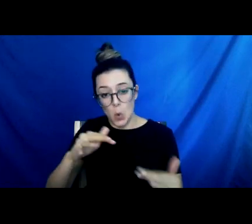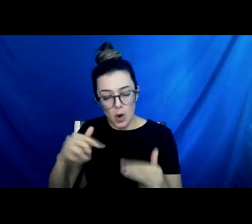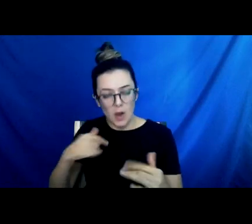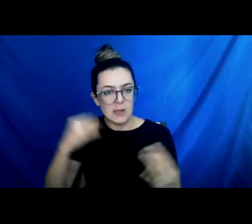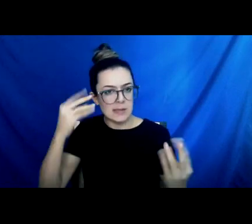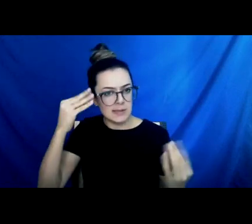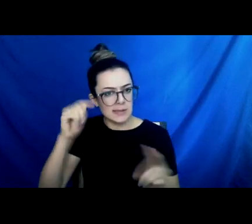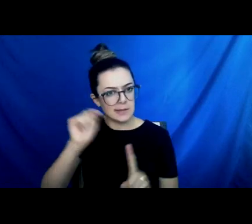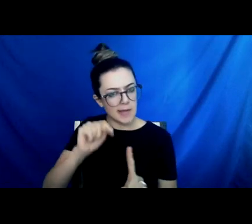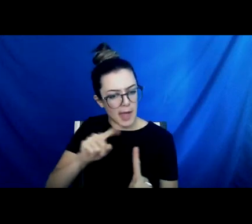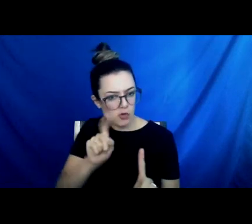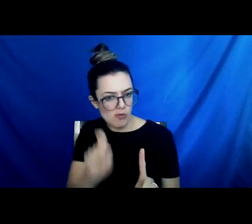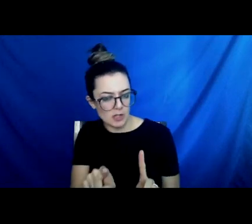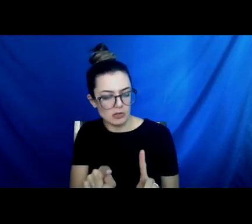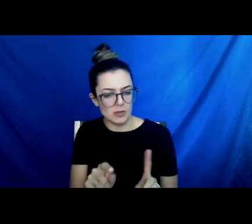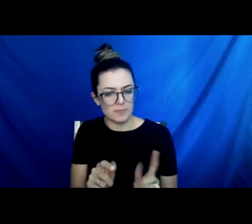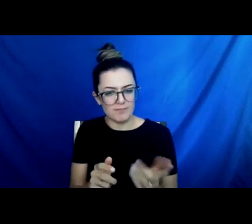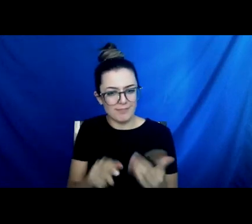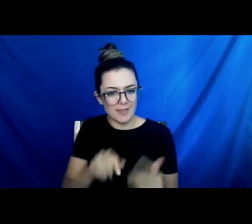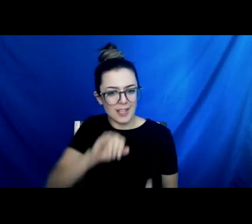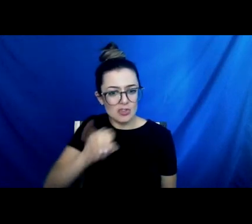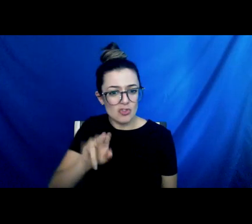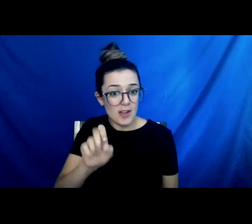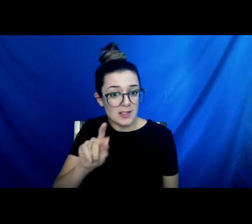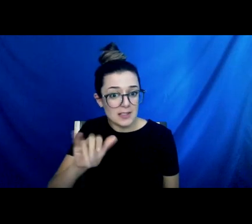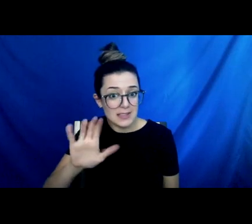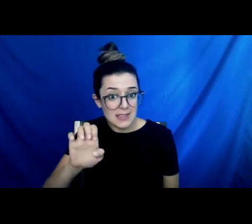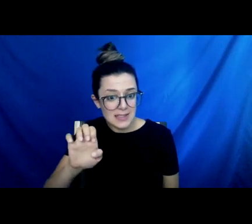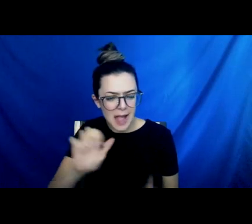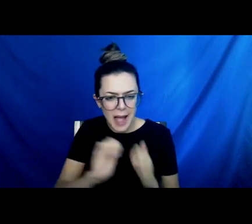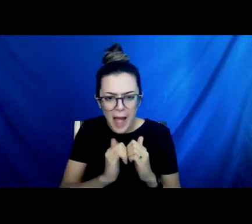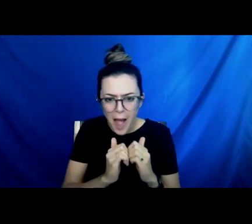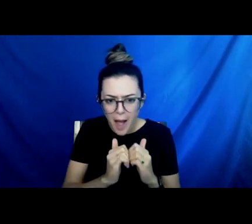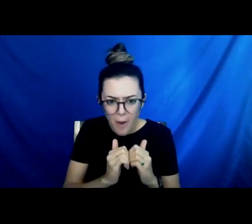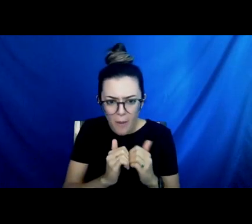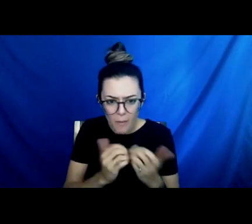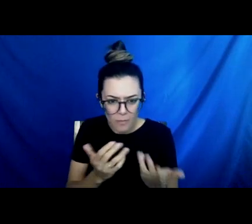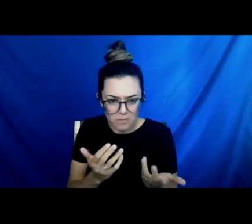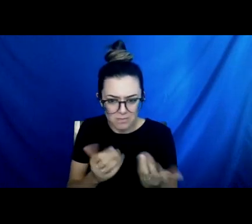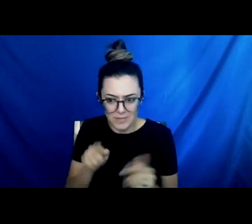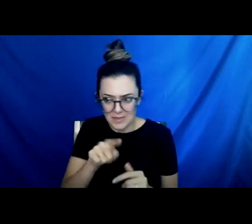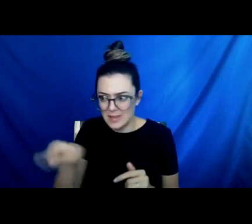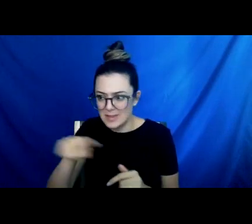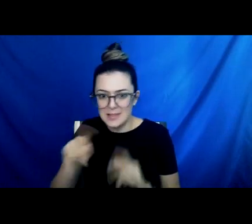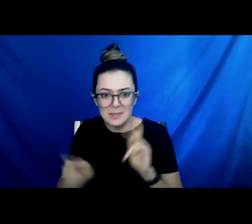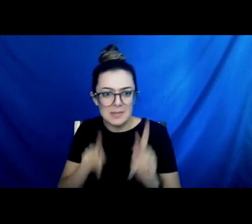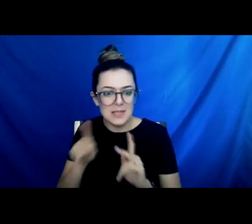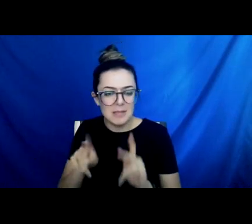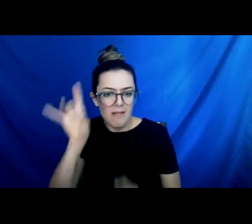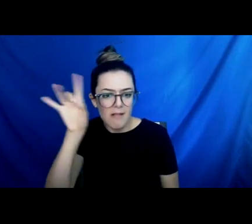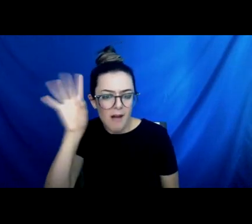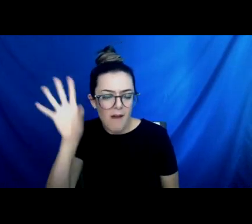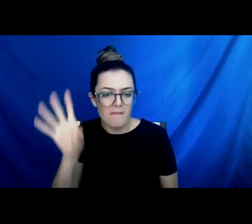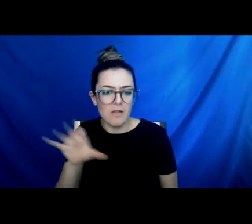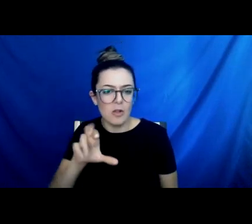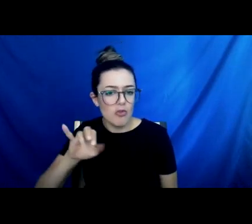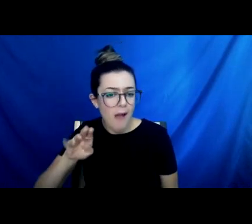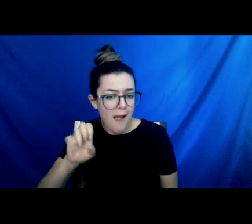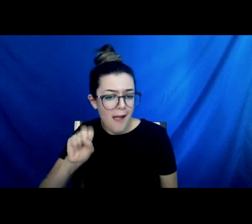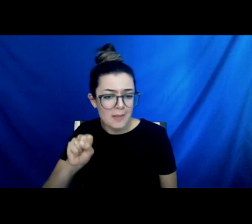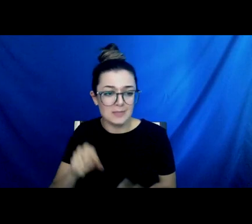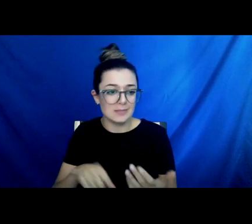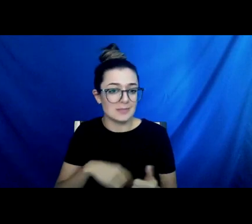thinking was, how is there going to be justice for all these people committing all these crimes? Whether it's against women or children, or